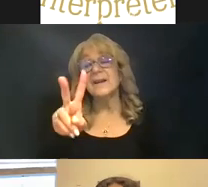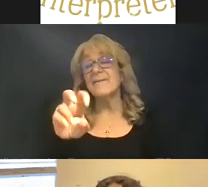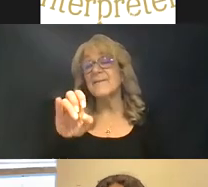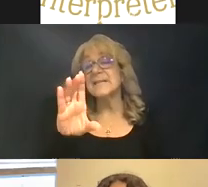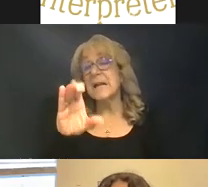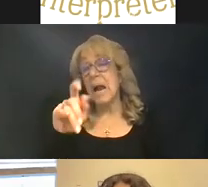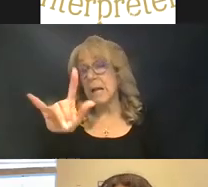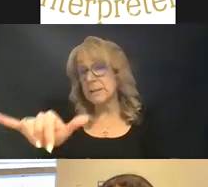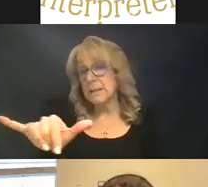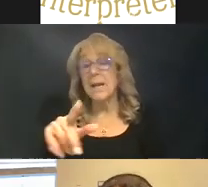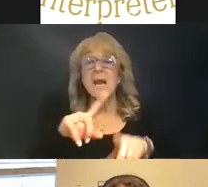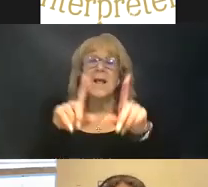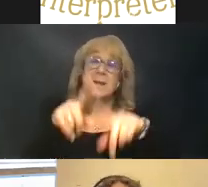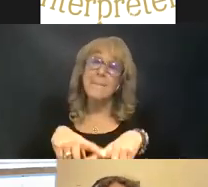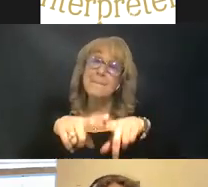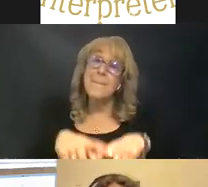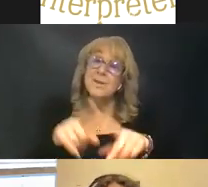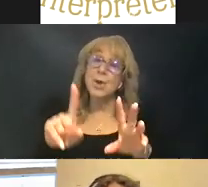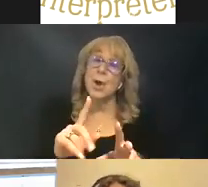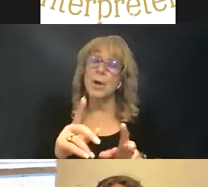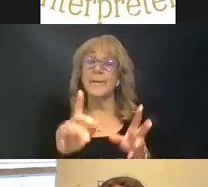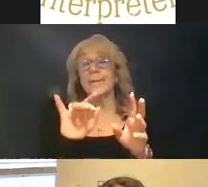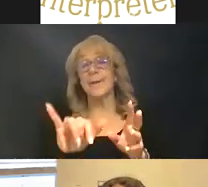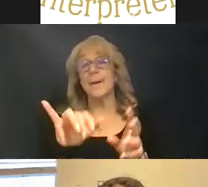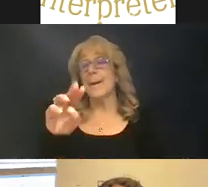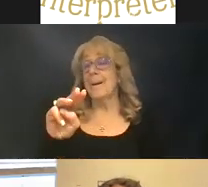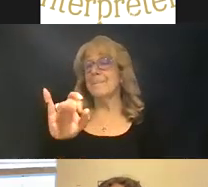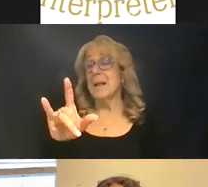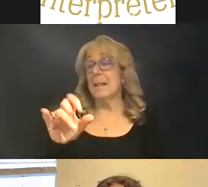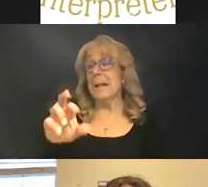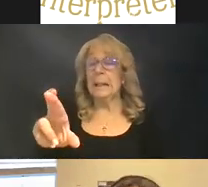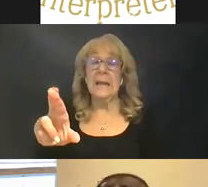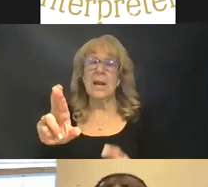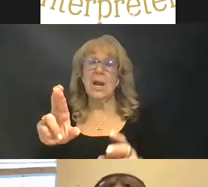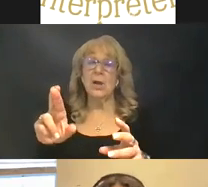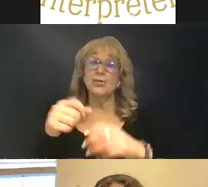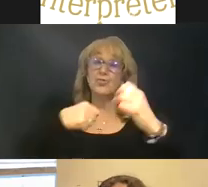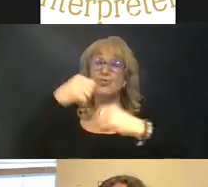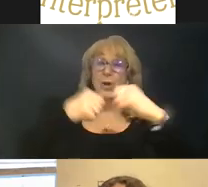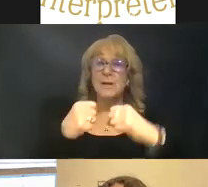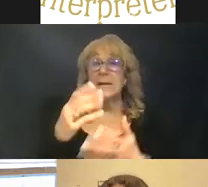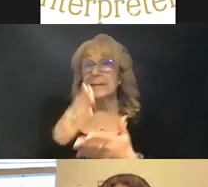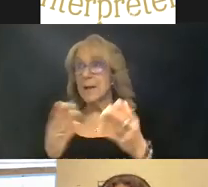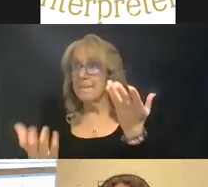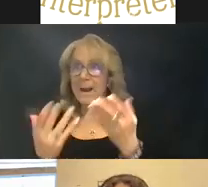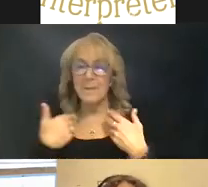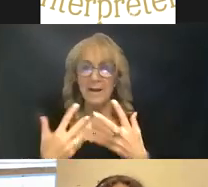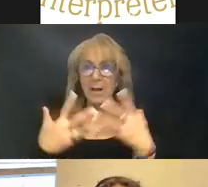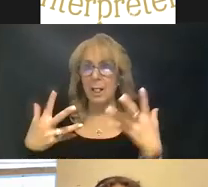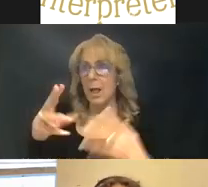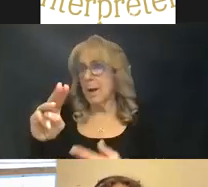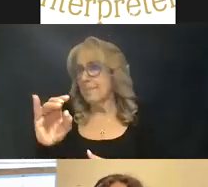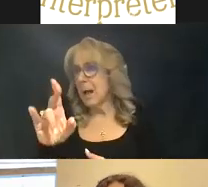viscosity highly depends on the molecular structure of these fluids. Some may be really, really viscous, and some may be less viscous.